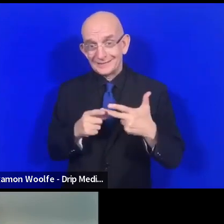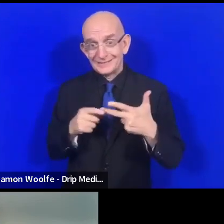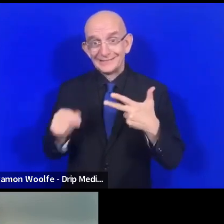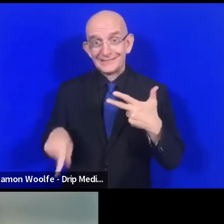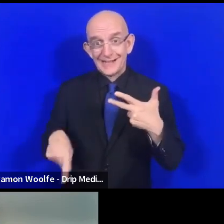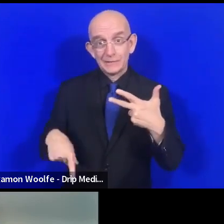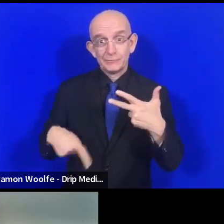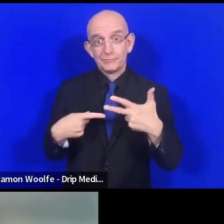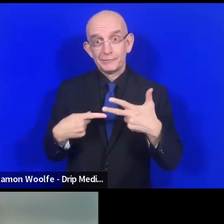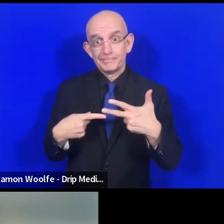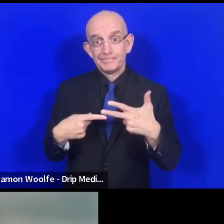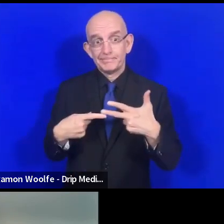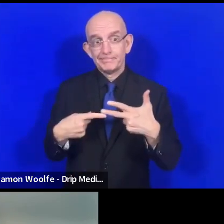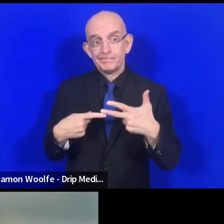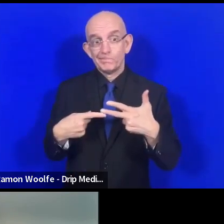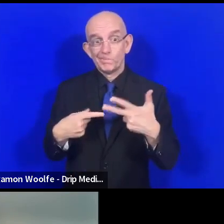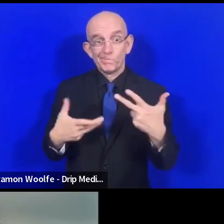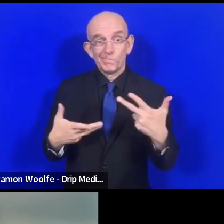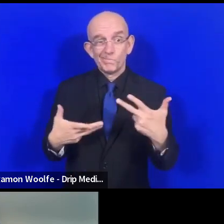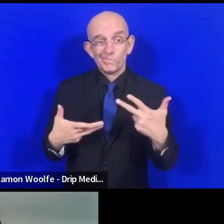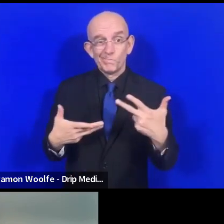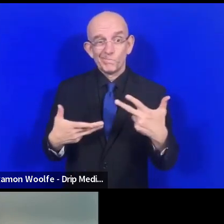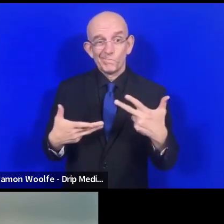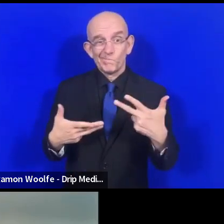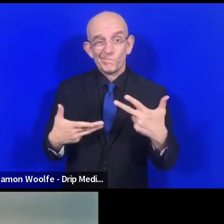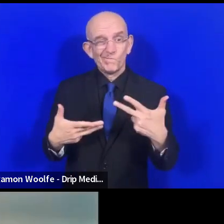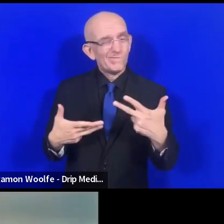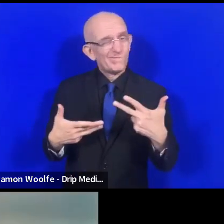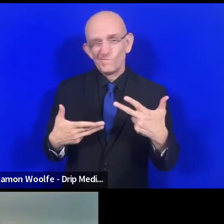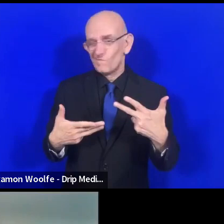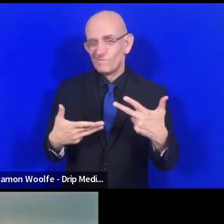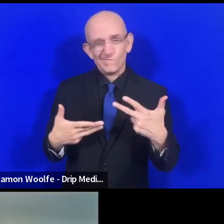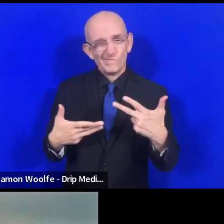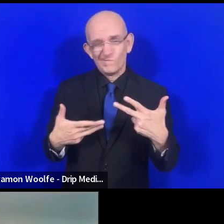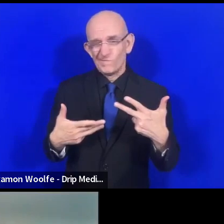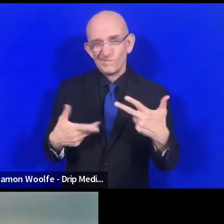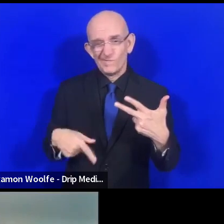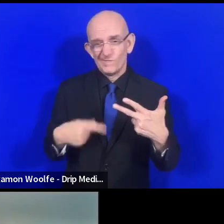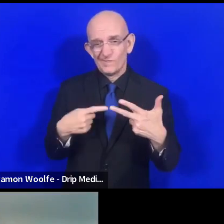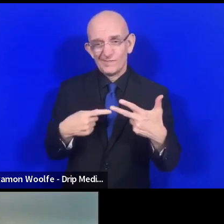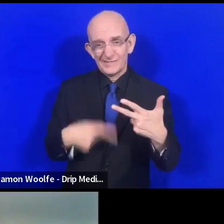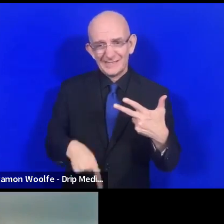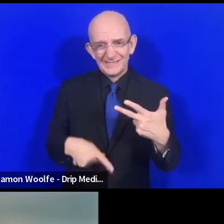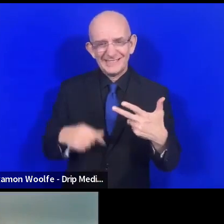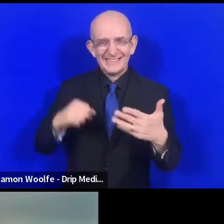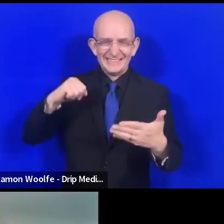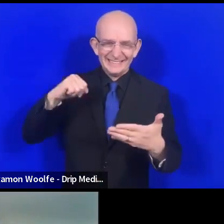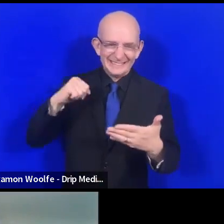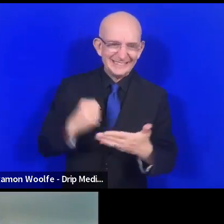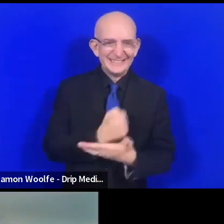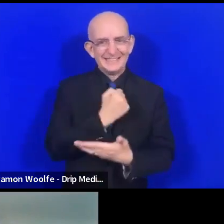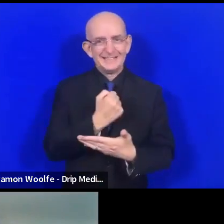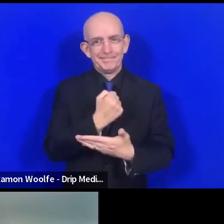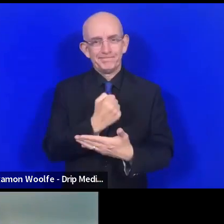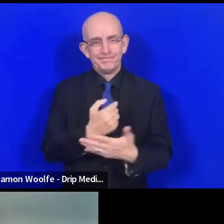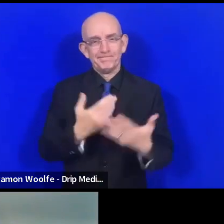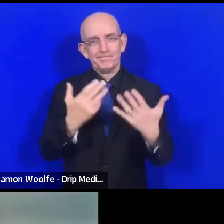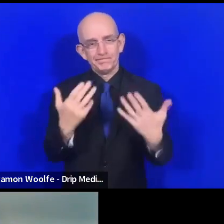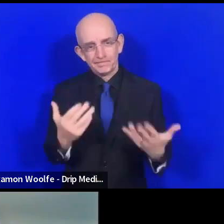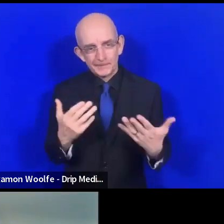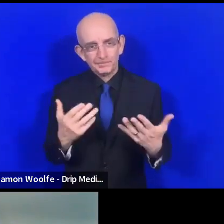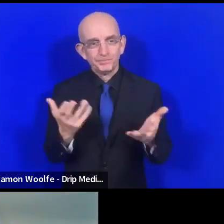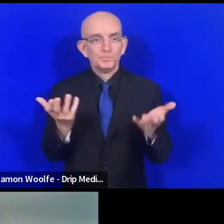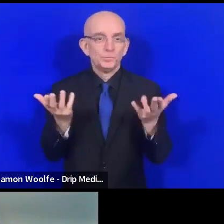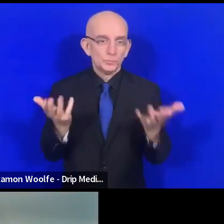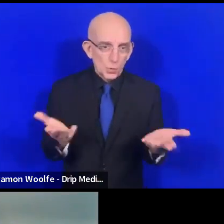Okay, third time is not the charm today. That is too bad. But what it does do is it means that we have about 10